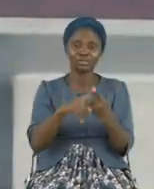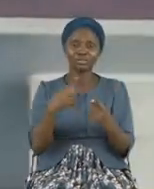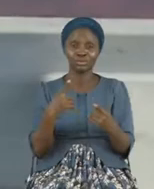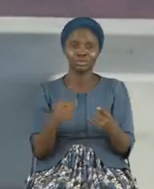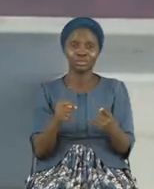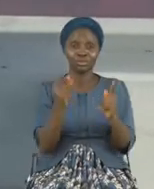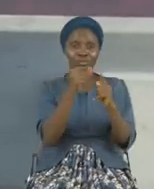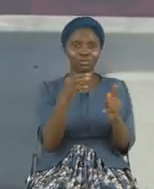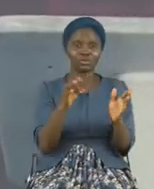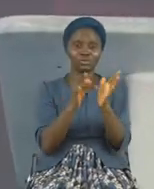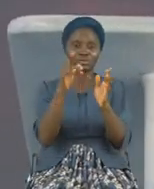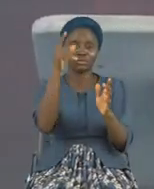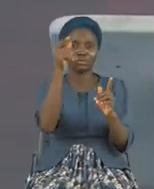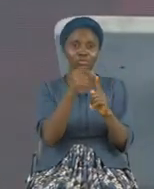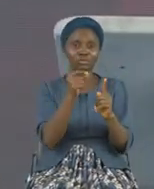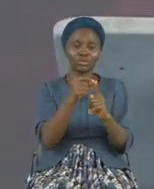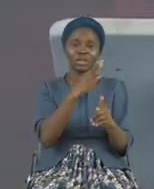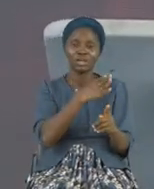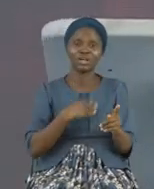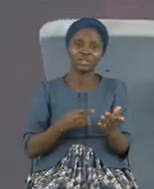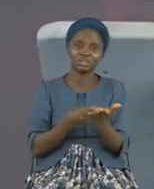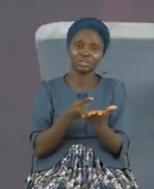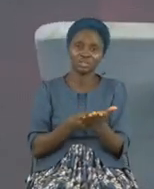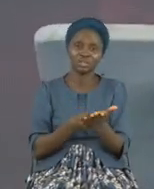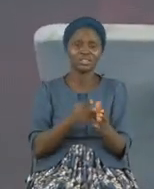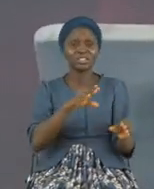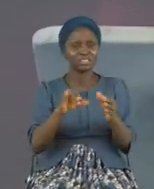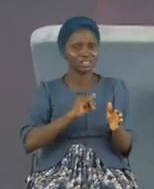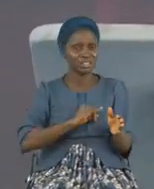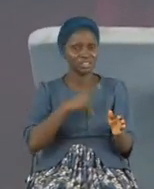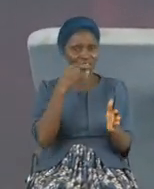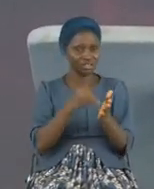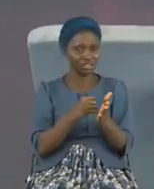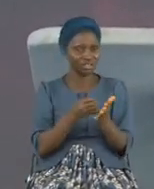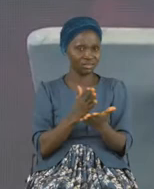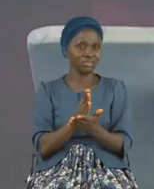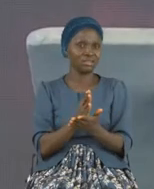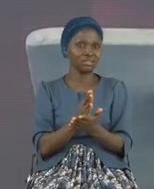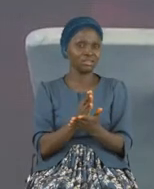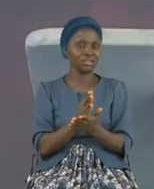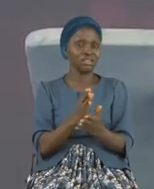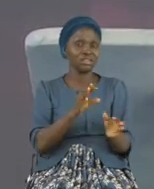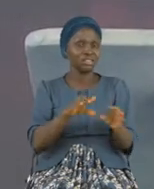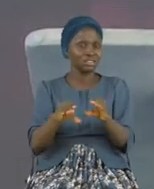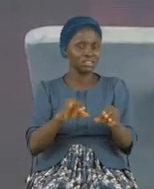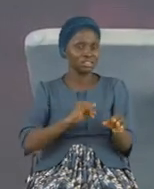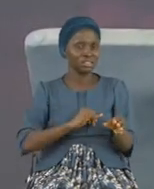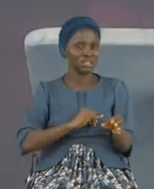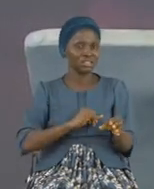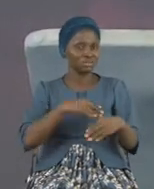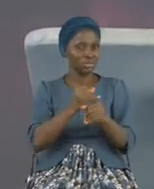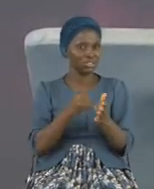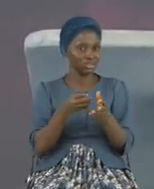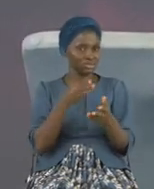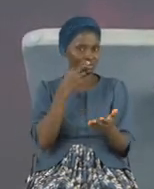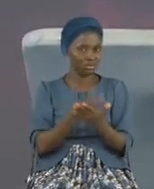it right? Did I mean it well? Did I follow the